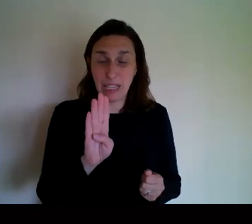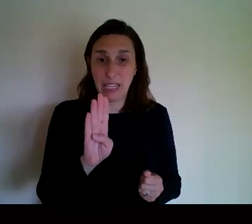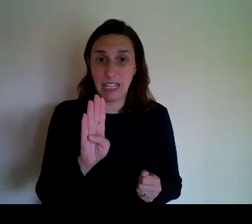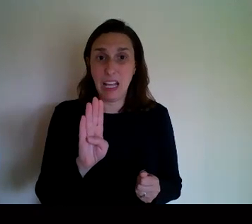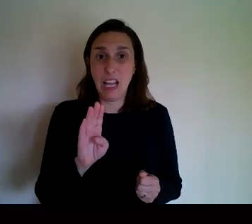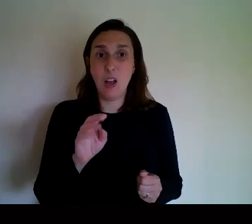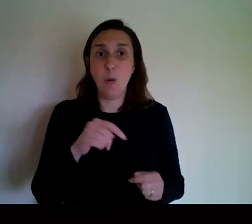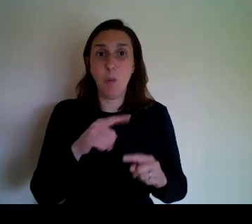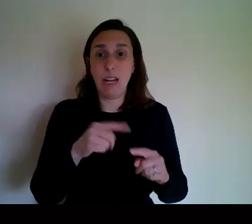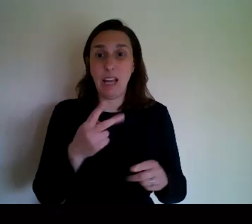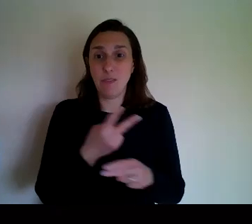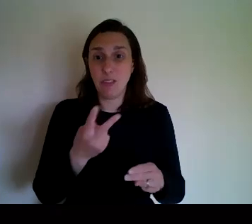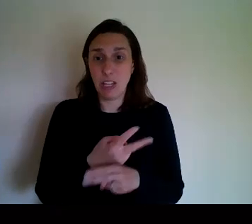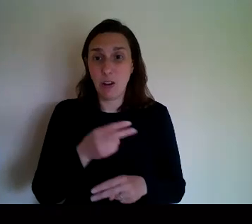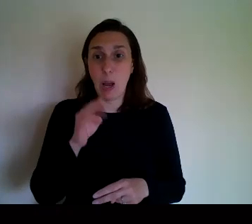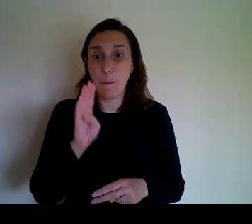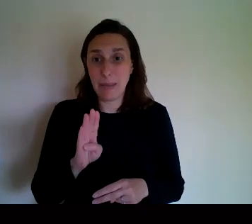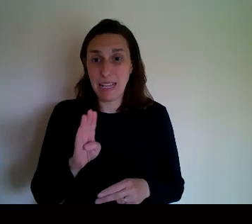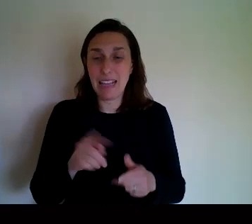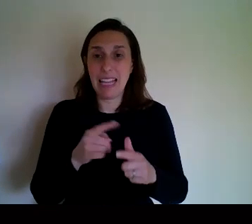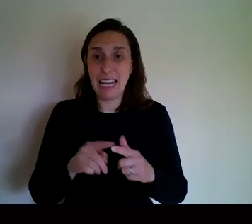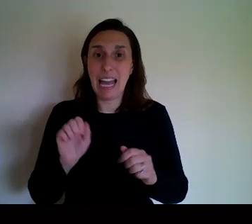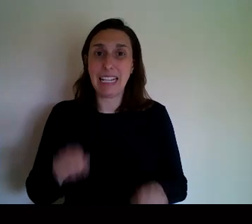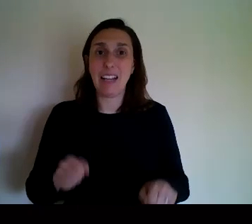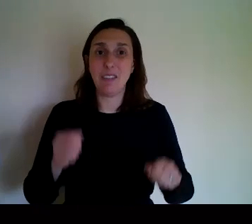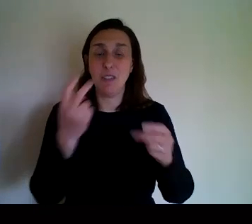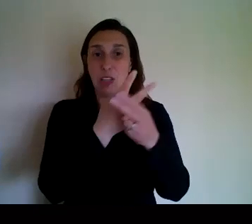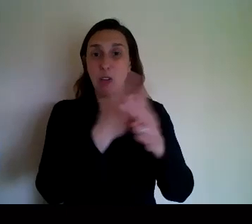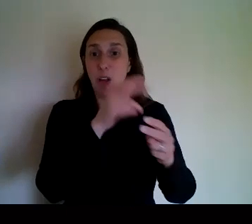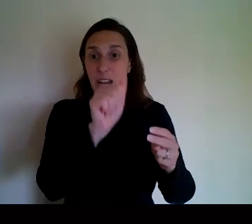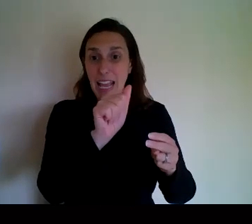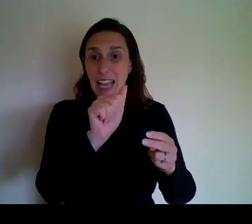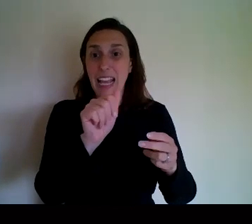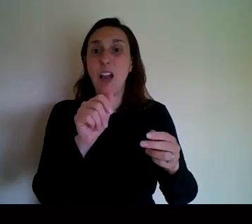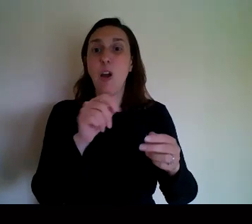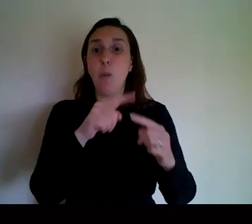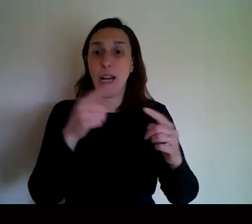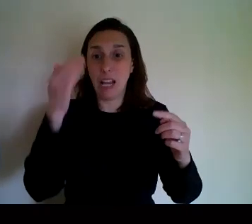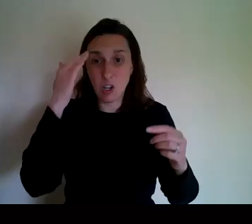back here and find a. Once I have a, I can go back up to equation 1 and find c.